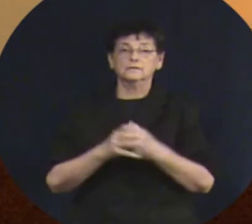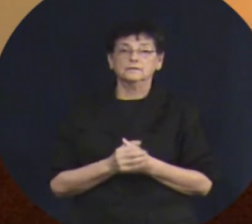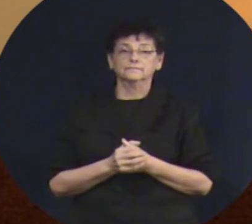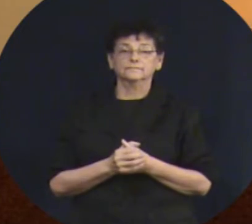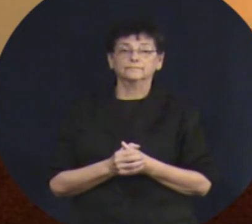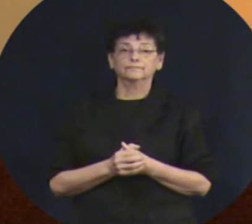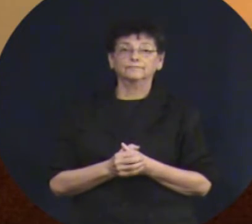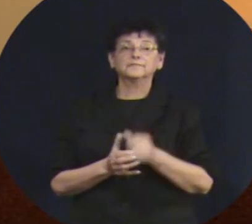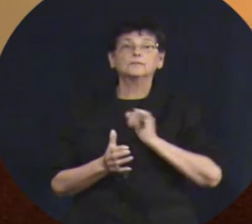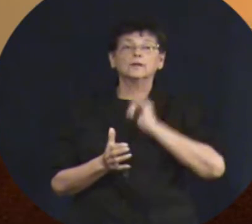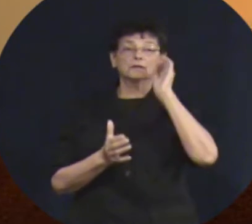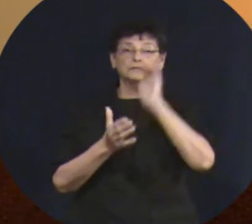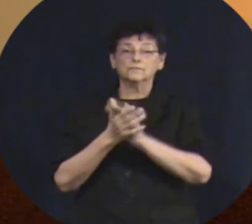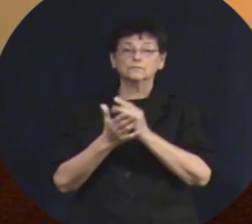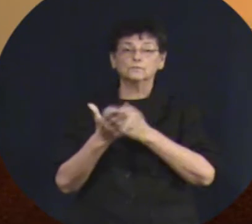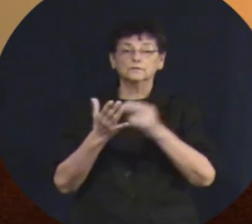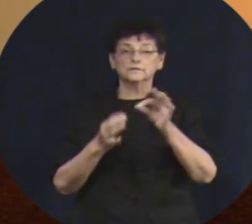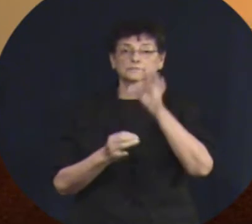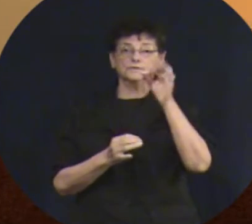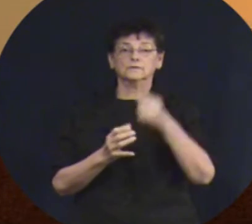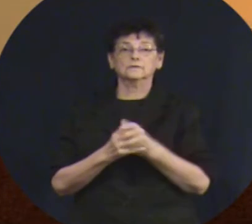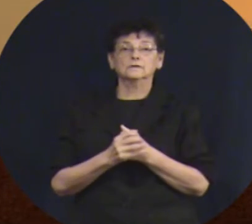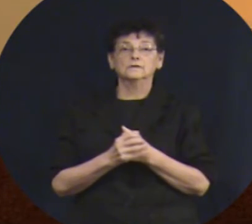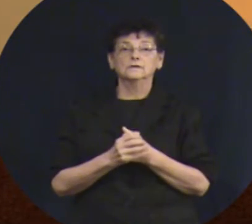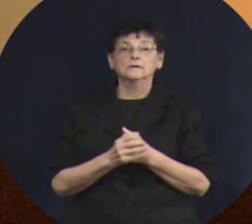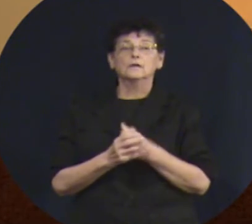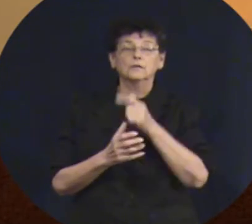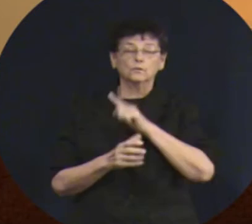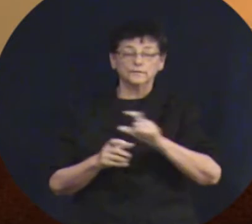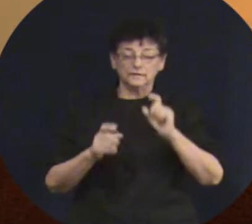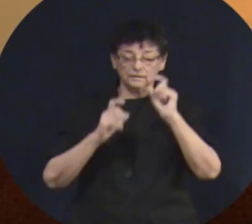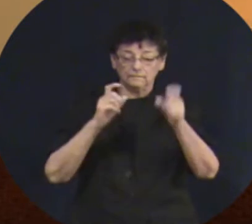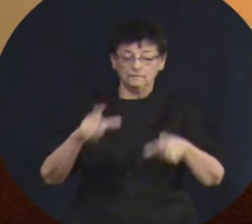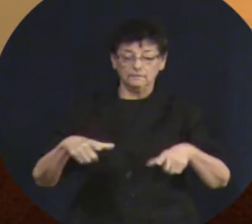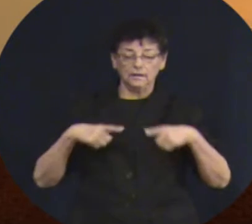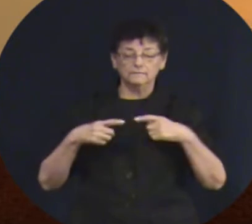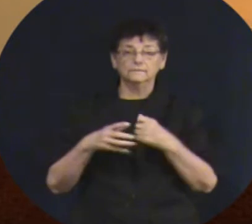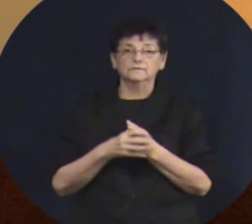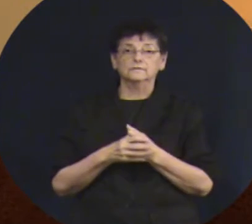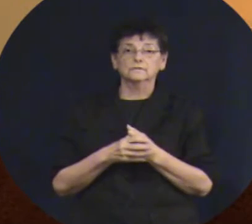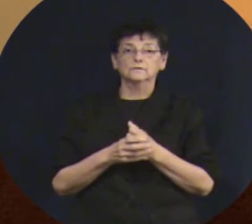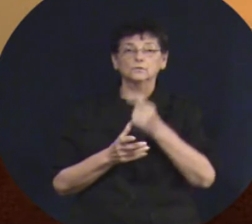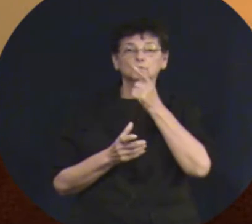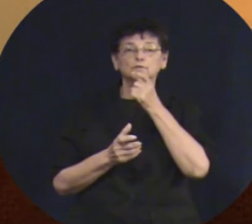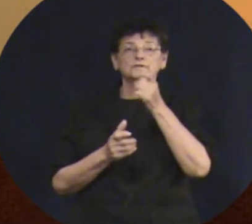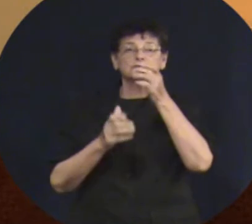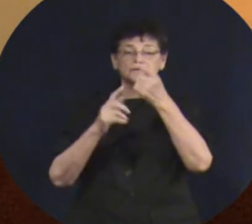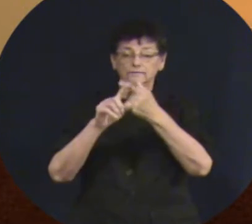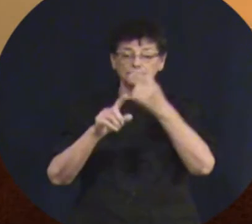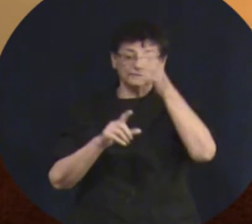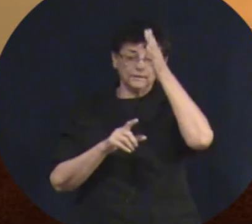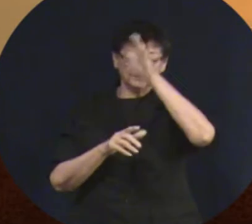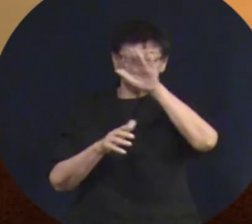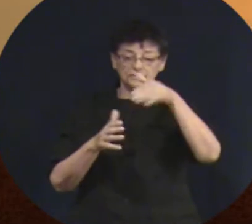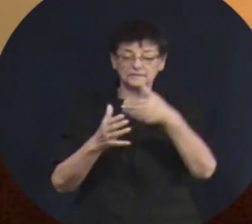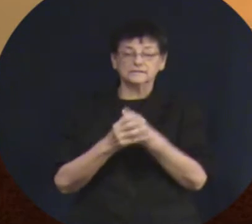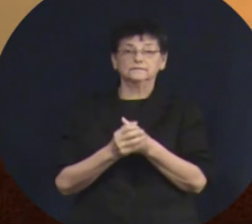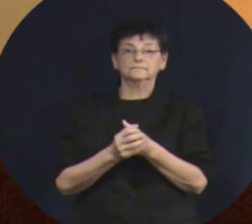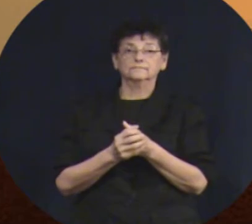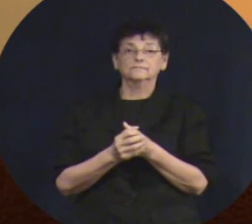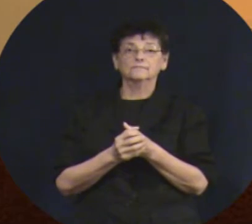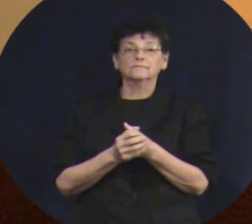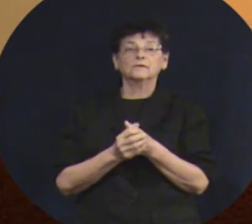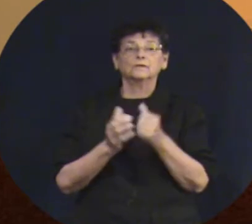end. I believe in the Holy Spirit, the Lord, the giver of life, who proceeds from the Father and the